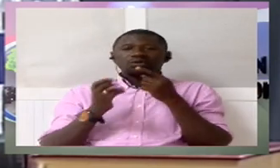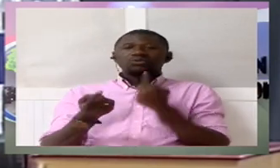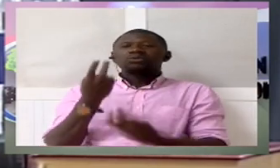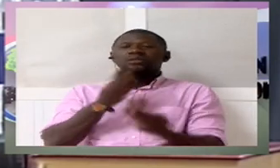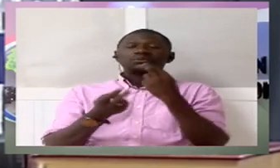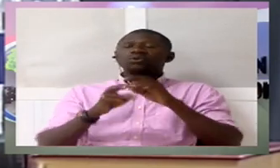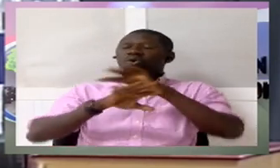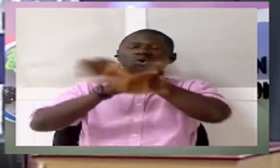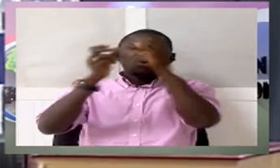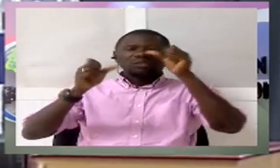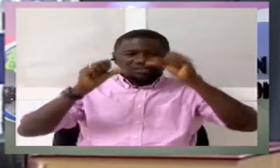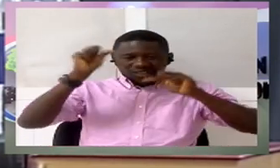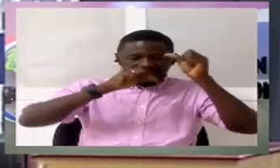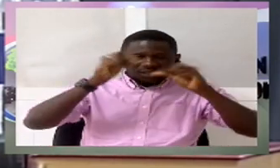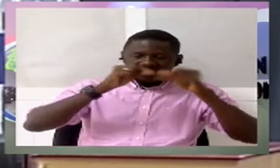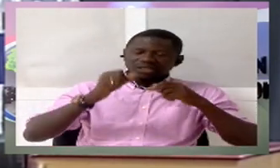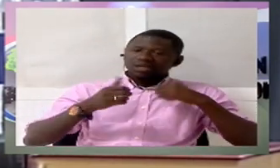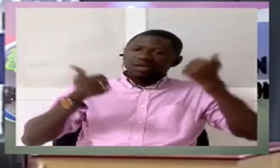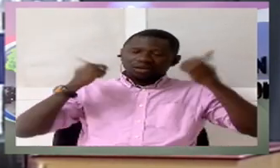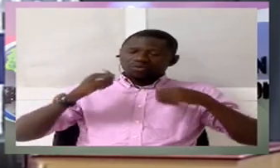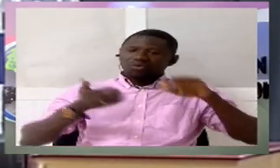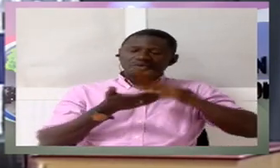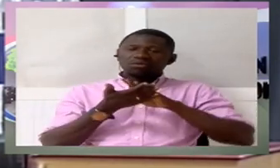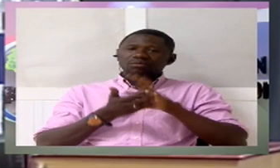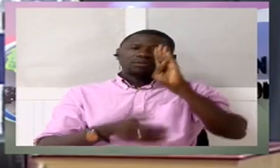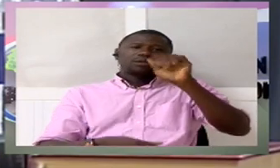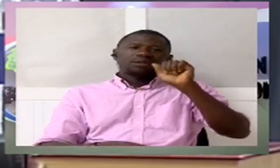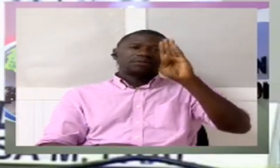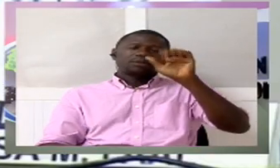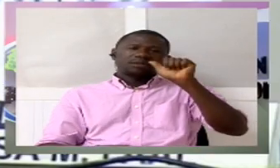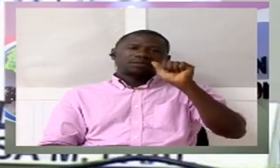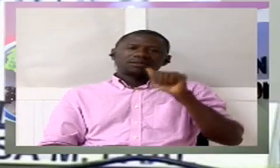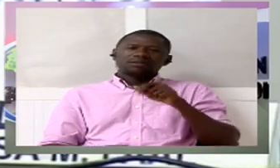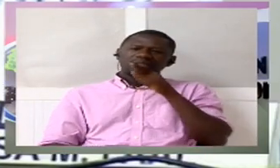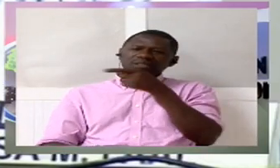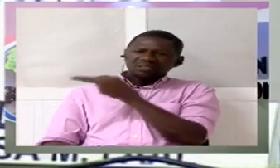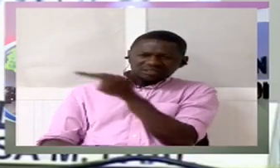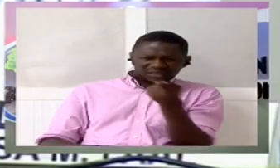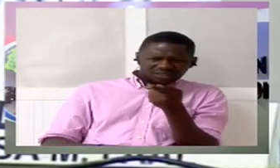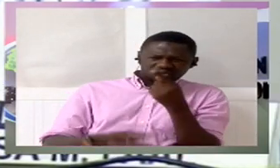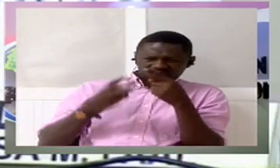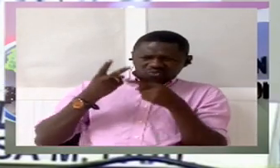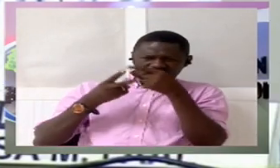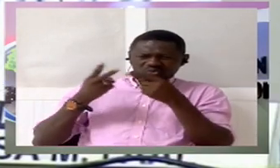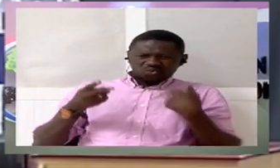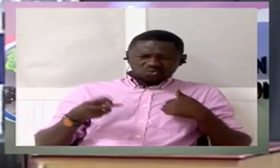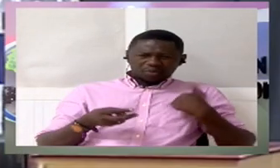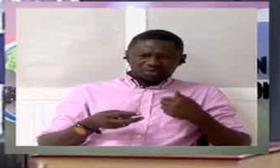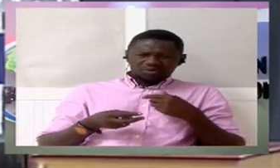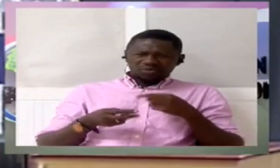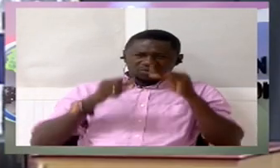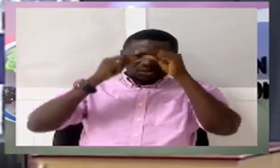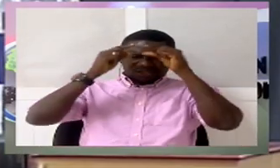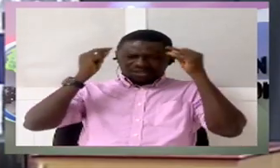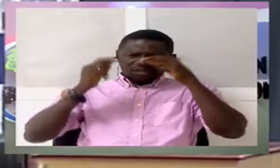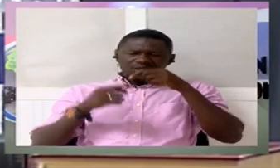repeat all the former tests that were carried on Baba. Were they hospital staff? Folmu lopitano kono doku lalle ti Baba. Ah,